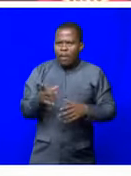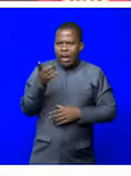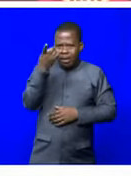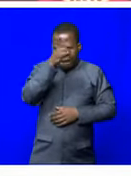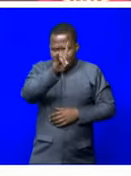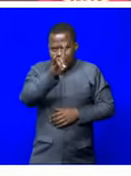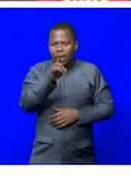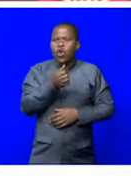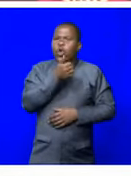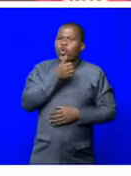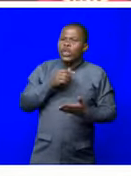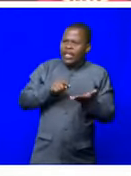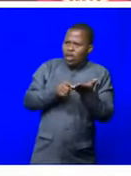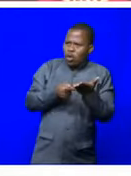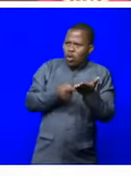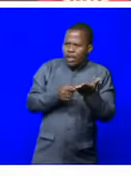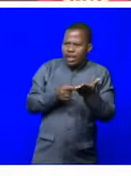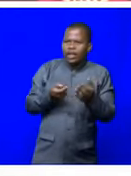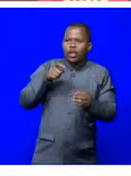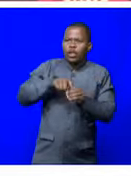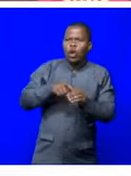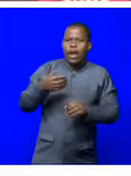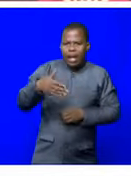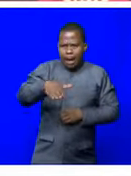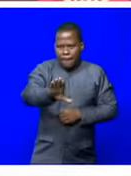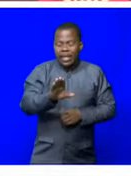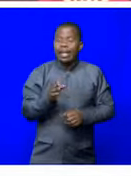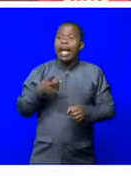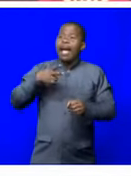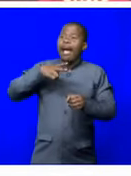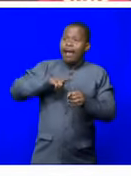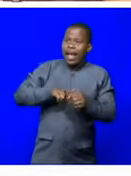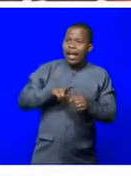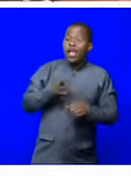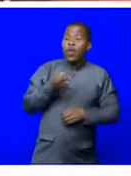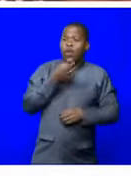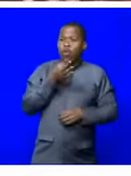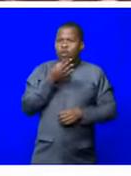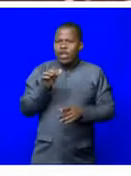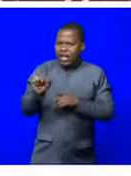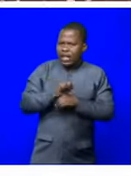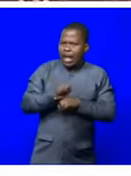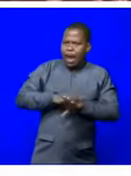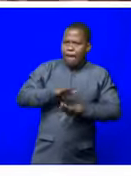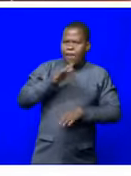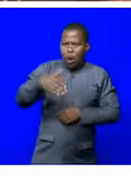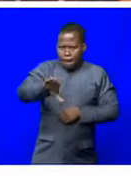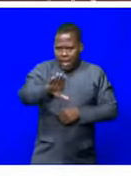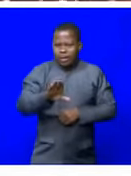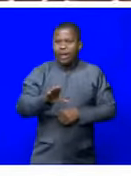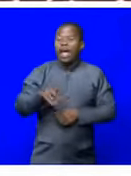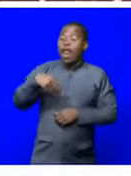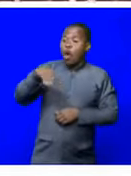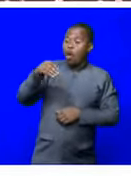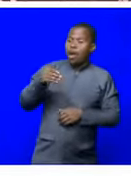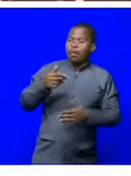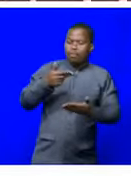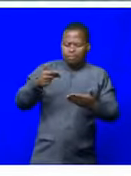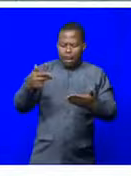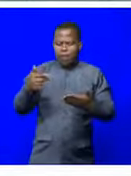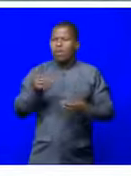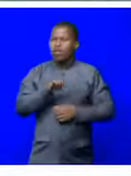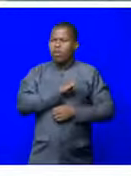change, and of course all our young people are actually highly educated. lesivumelwano sisayinwa ngelusuku